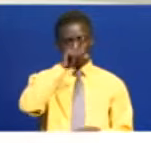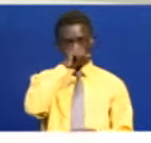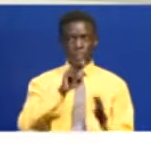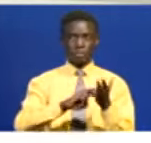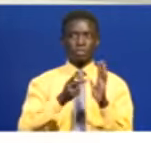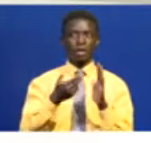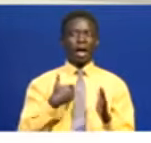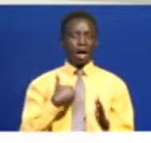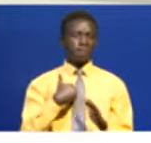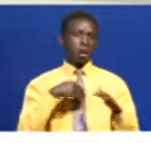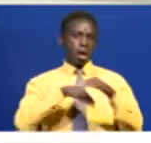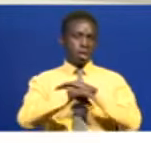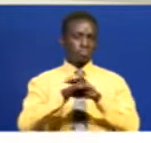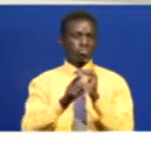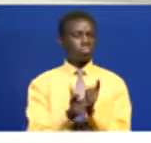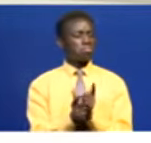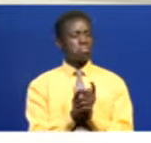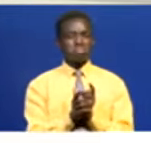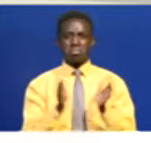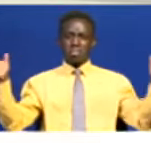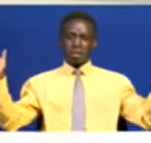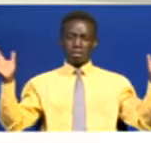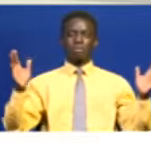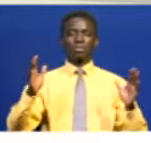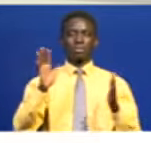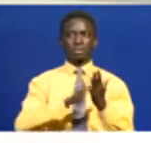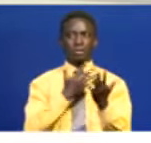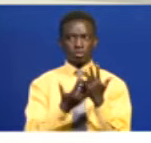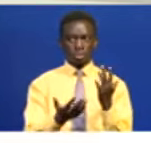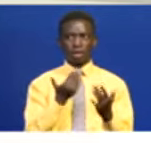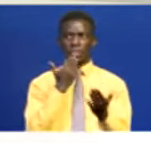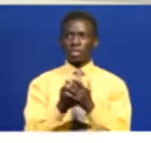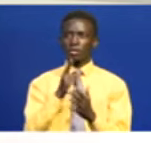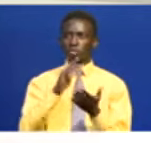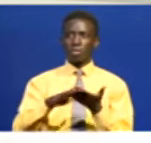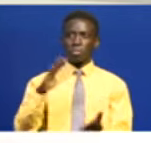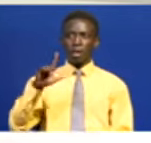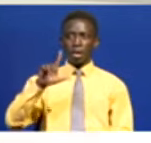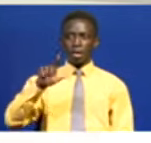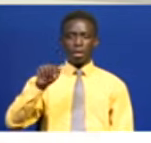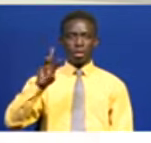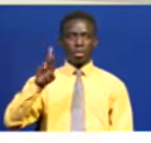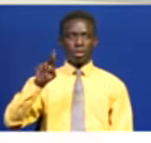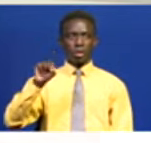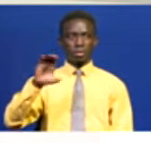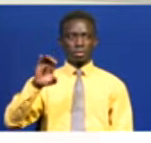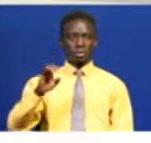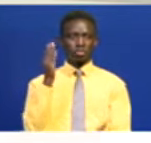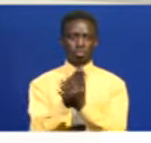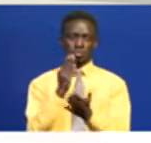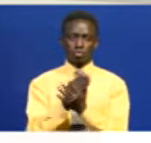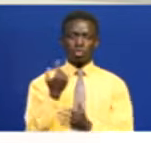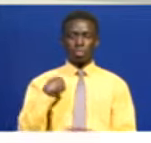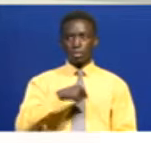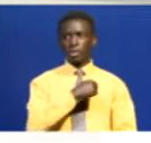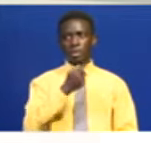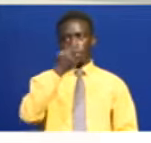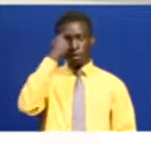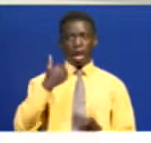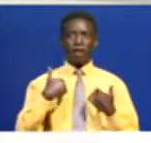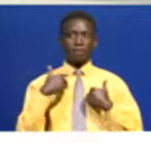wider network of other business people. Yes, thank you. Thank you so much, Lawrence. And definitely, because we've had this story